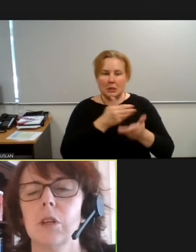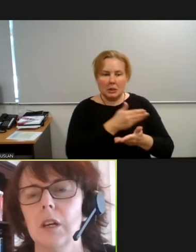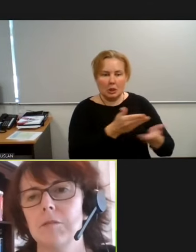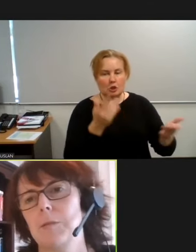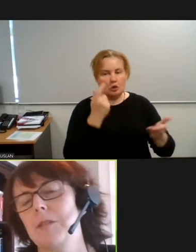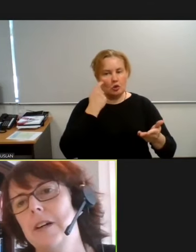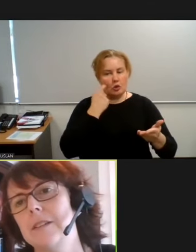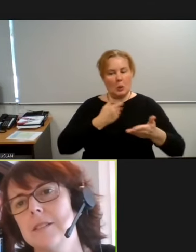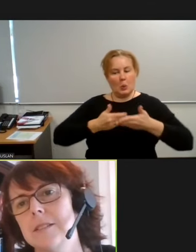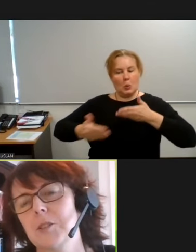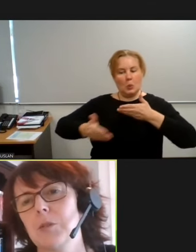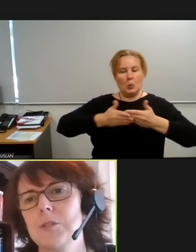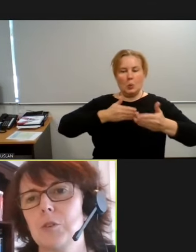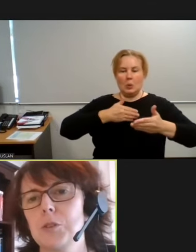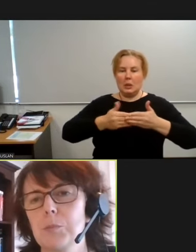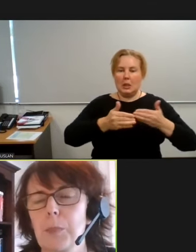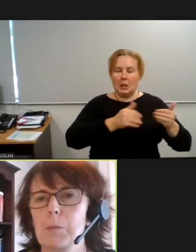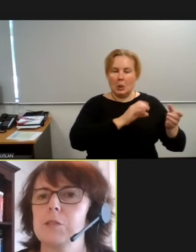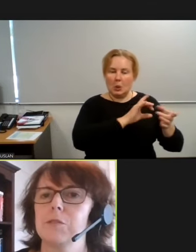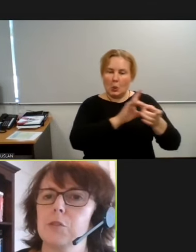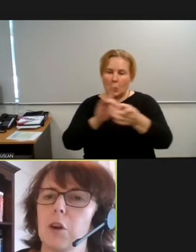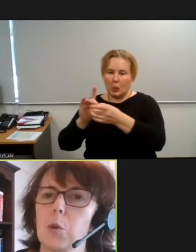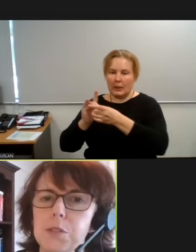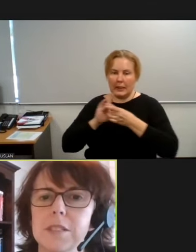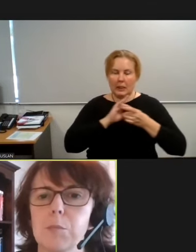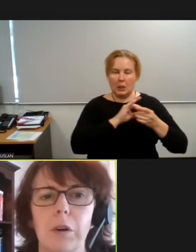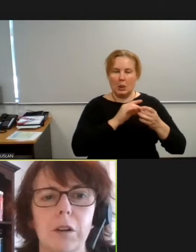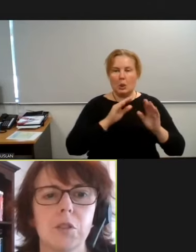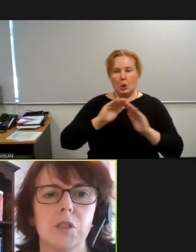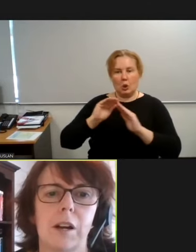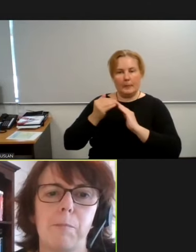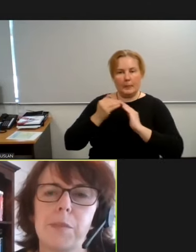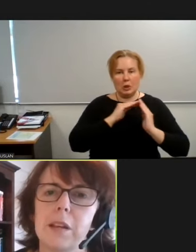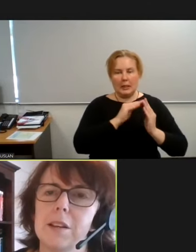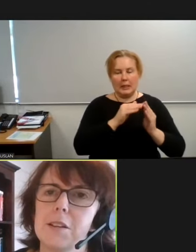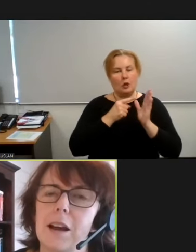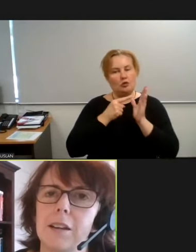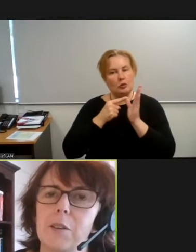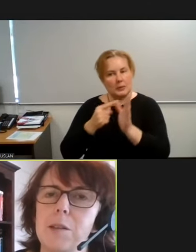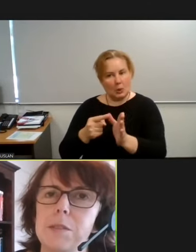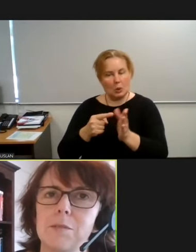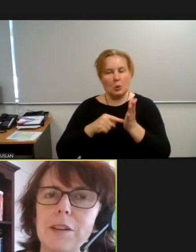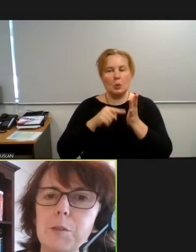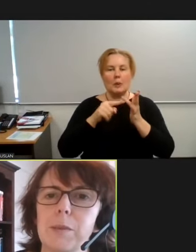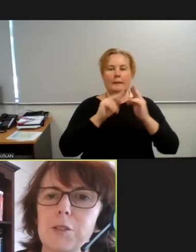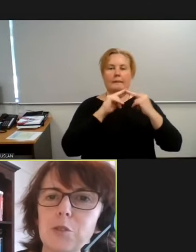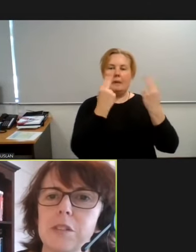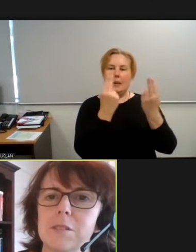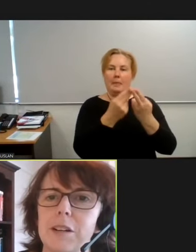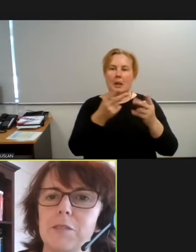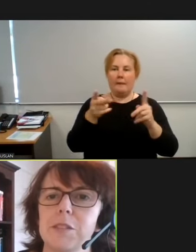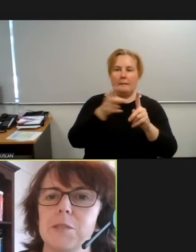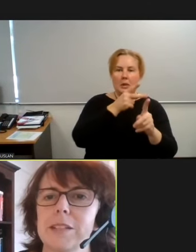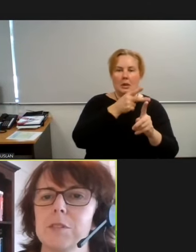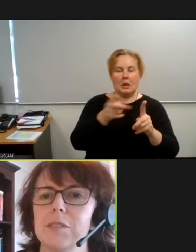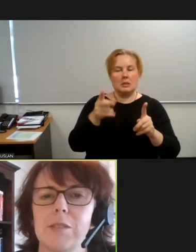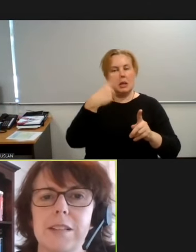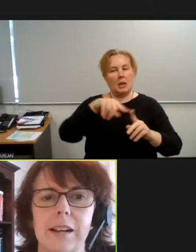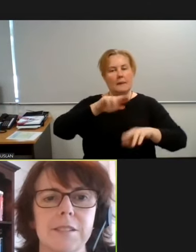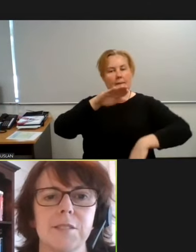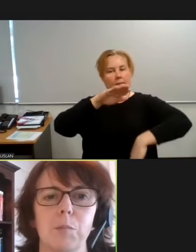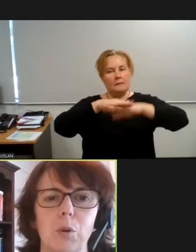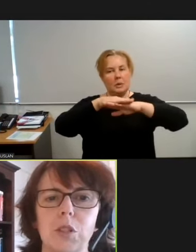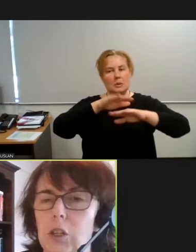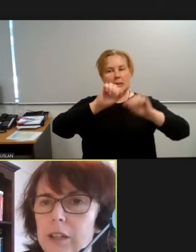to family violence and sexual assault, which involves a whole system approach. And our aim is to very much make sure that